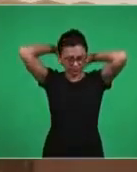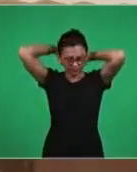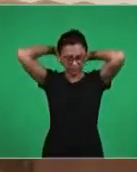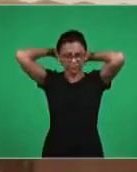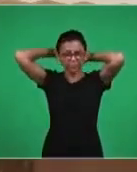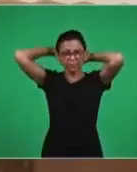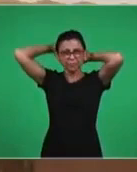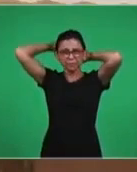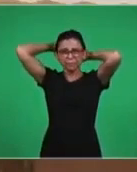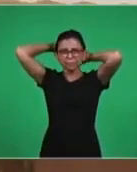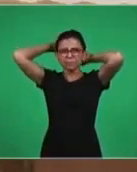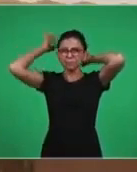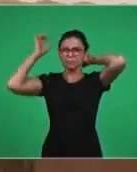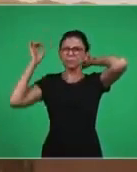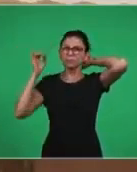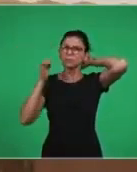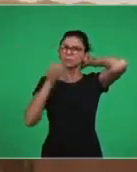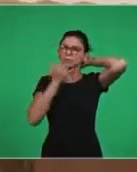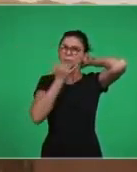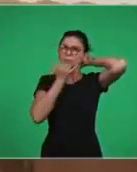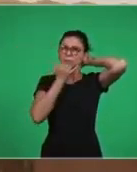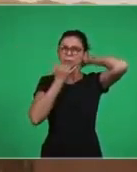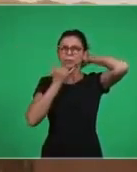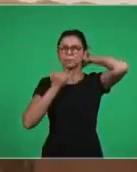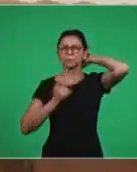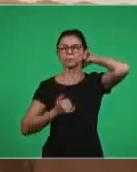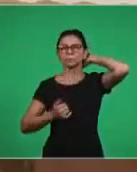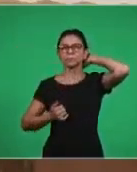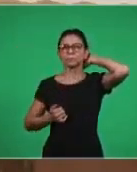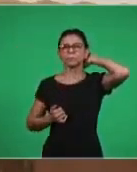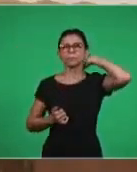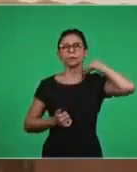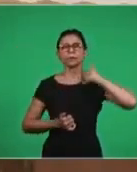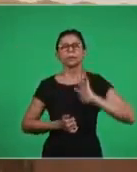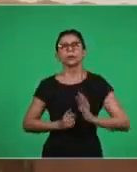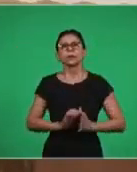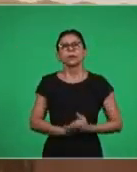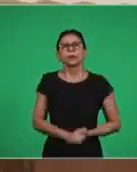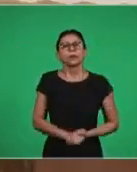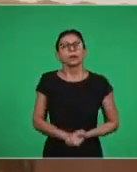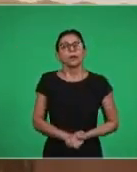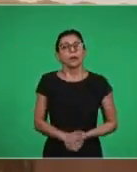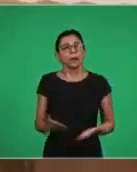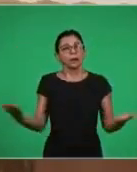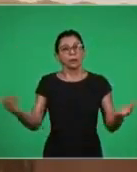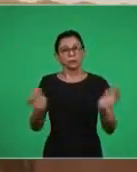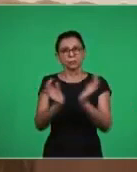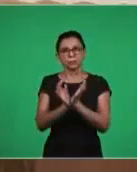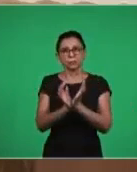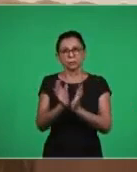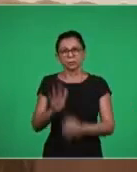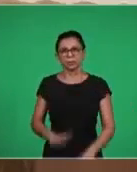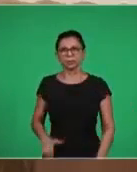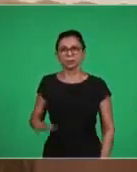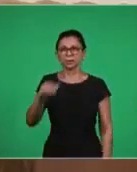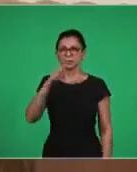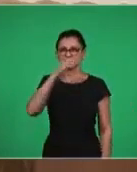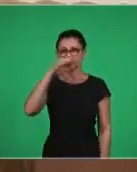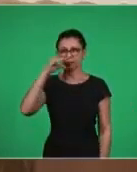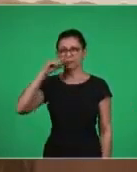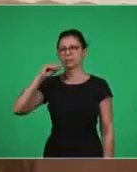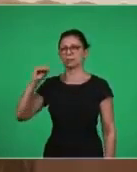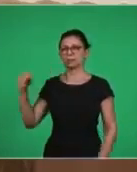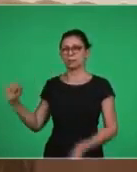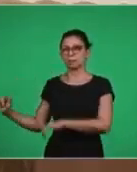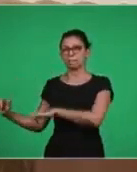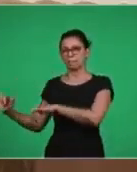Amen, my brother. We are going to now give the instruction so that the children, intermediary and adolescents, may go